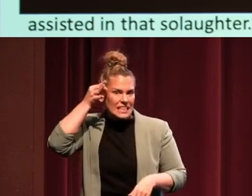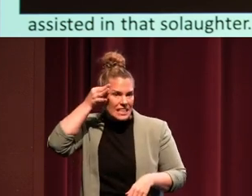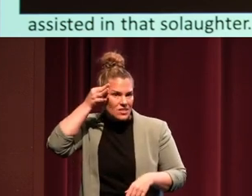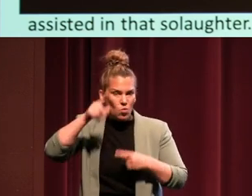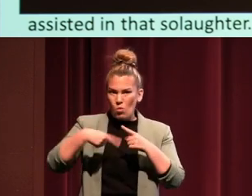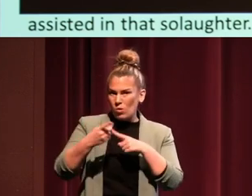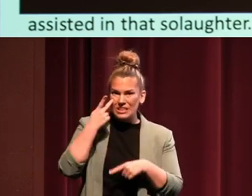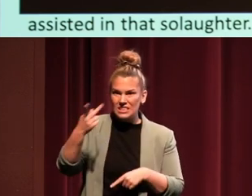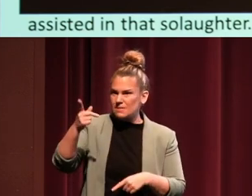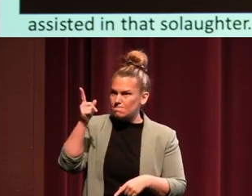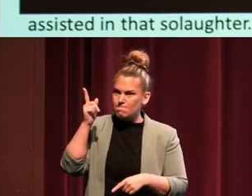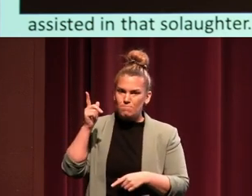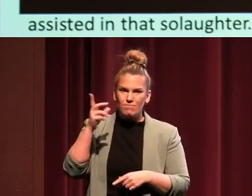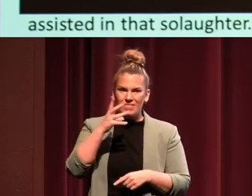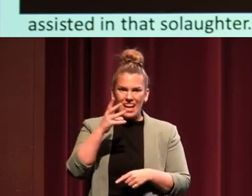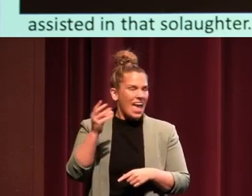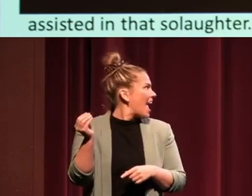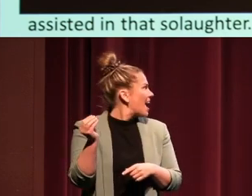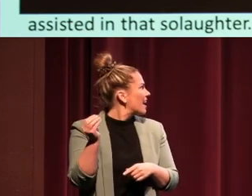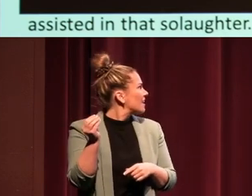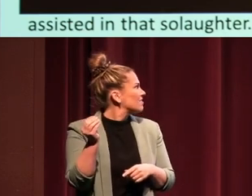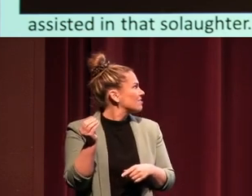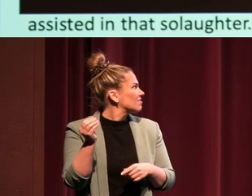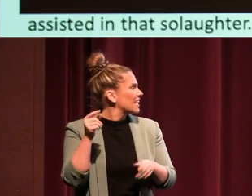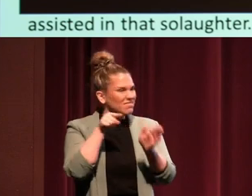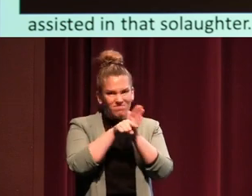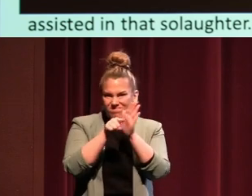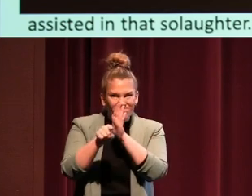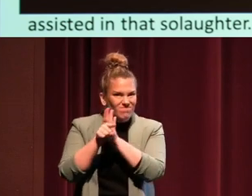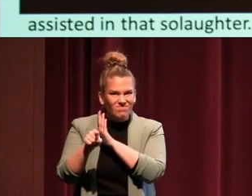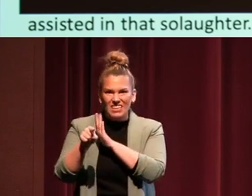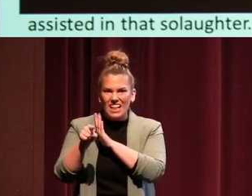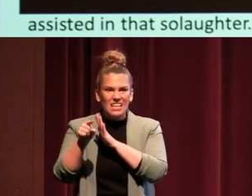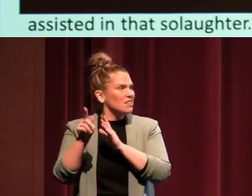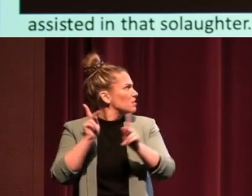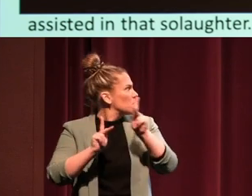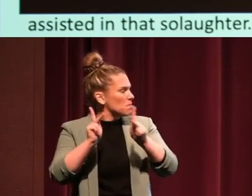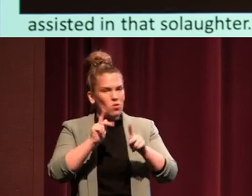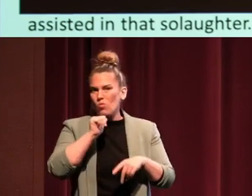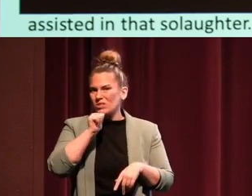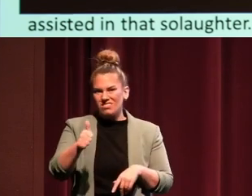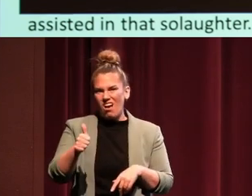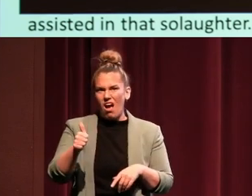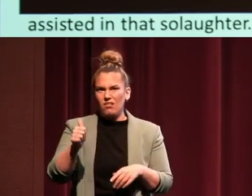the dying yell of a native was not an unusual occurrence.